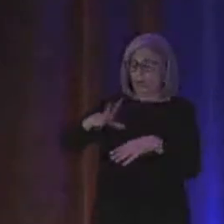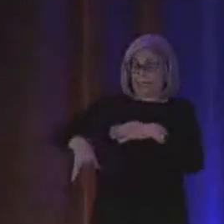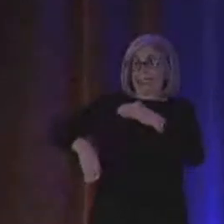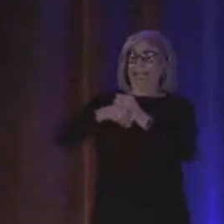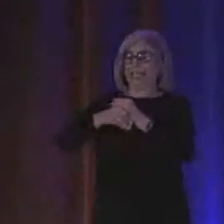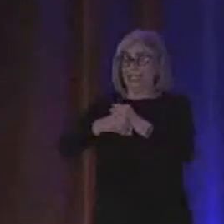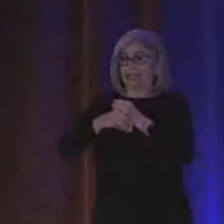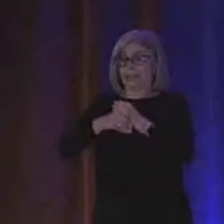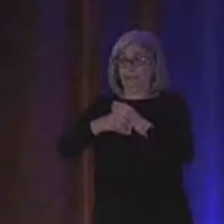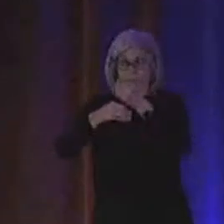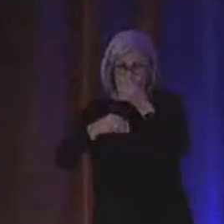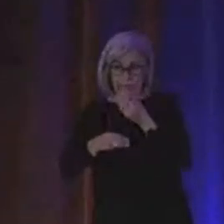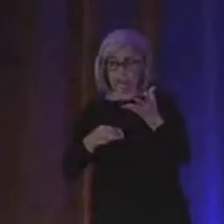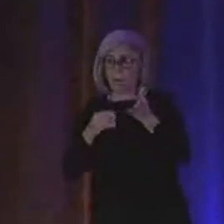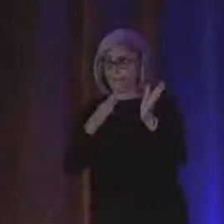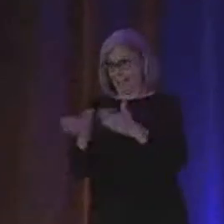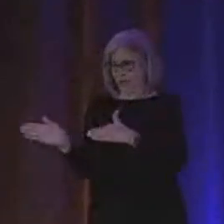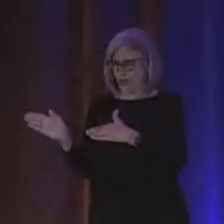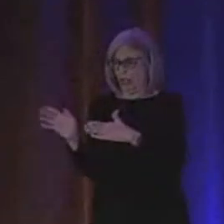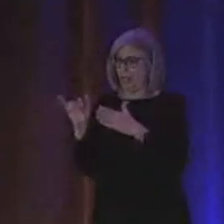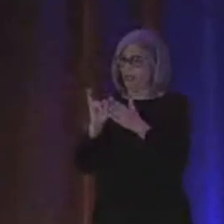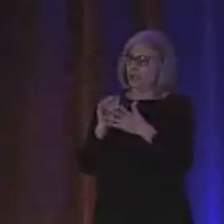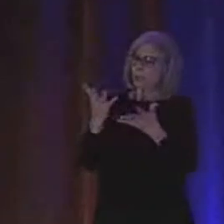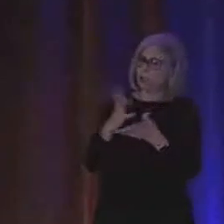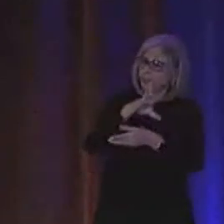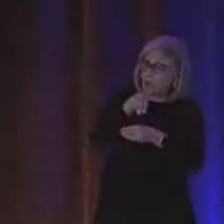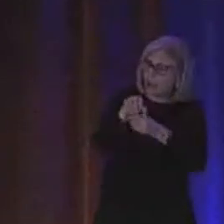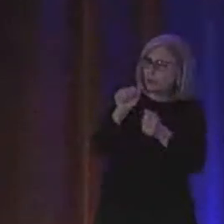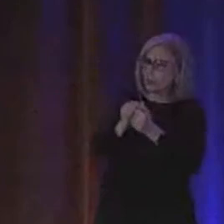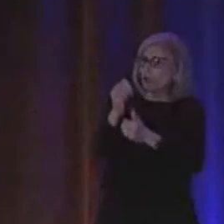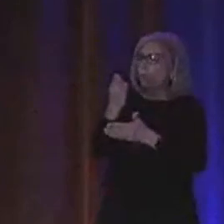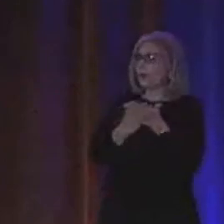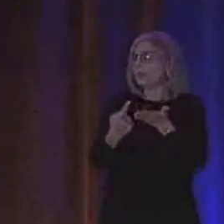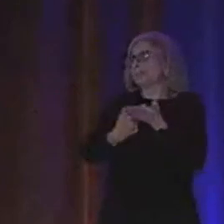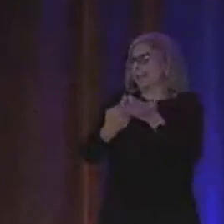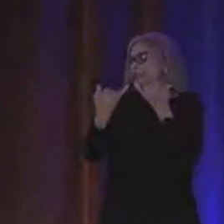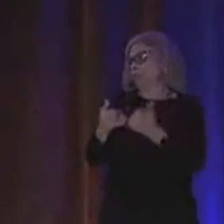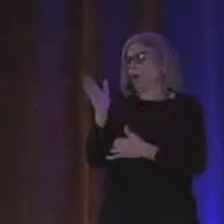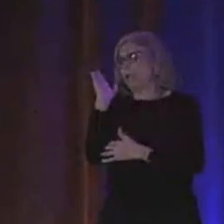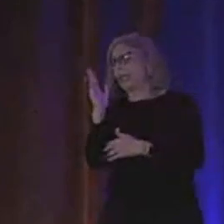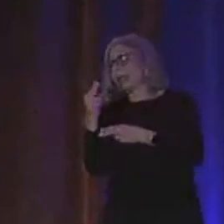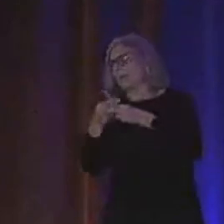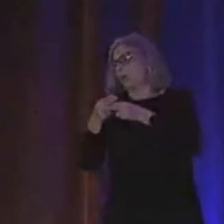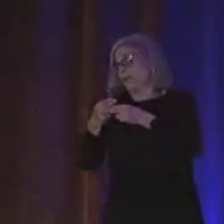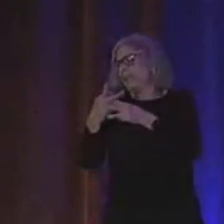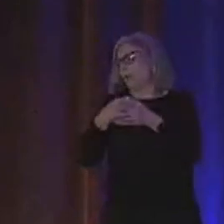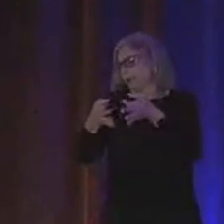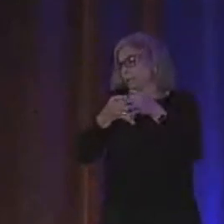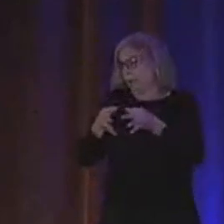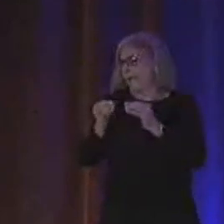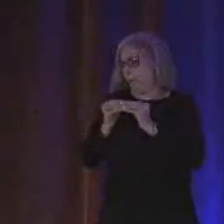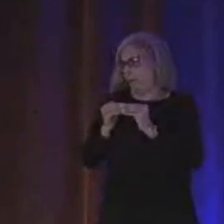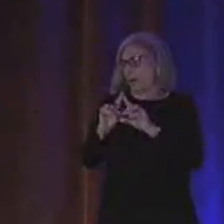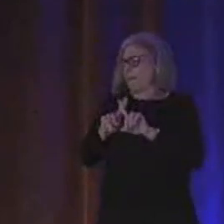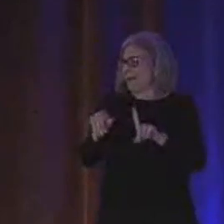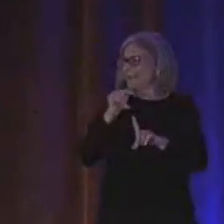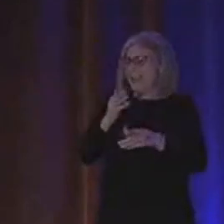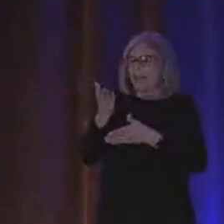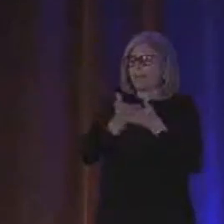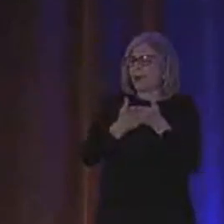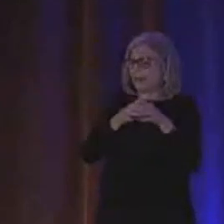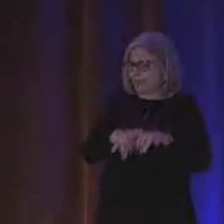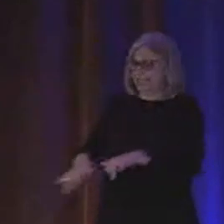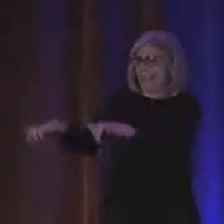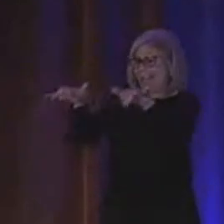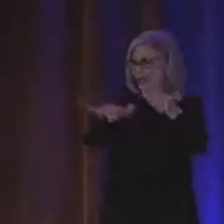disclosure widget pattern, so that it will be part of what I'm going to be talking about very briefly, but that is not part of the